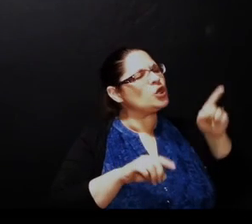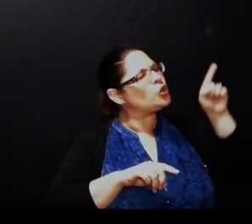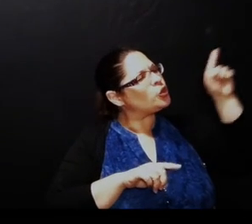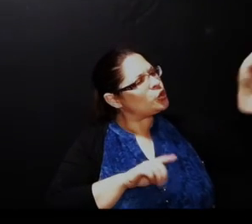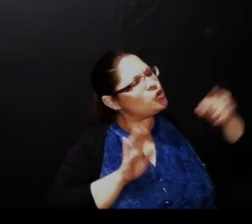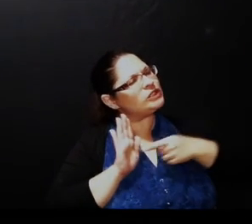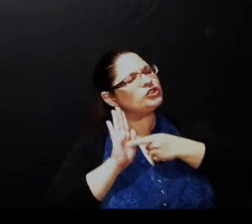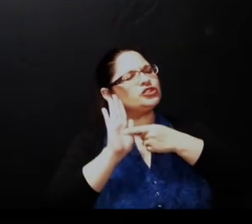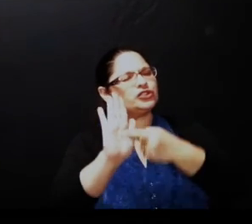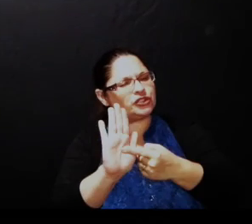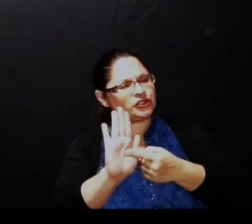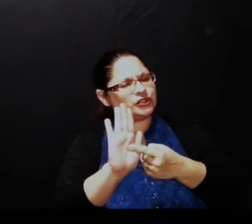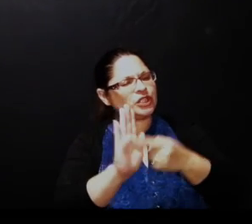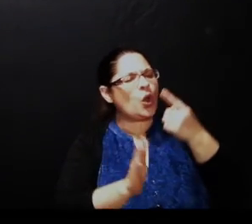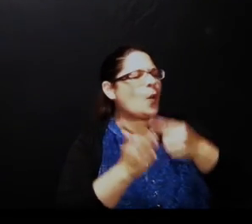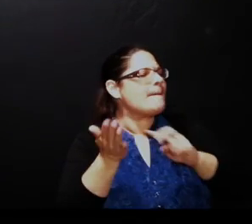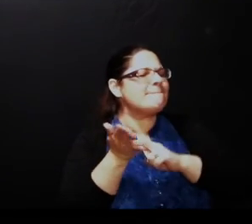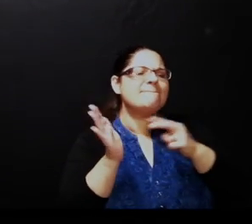God.